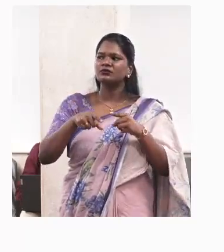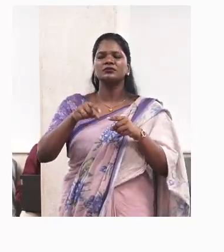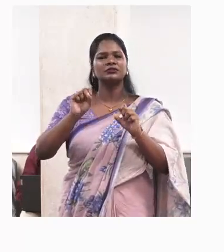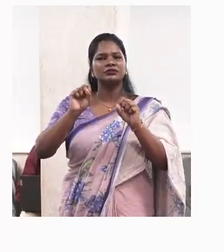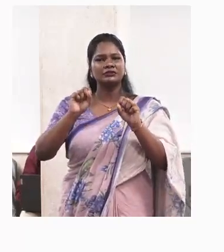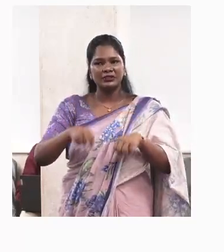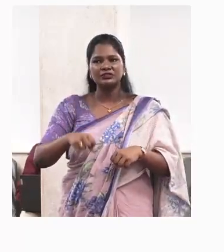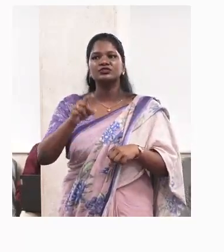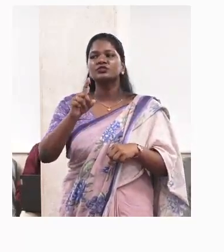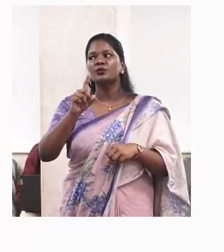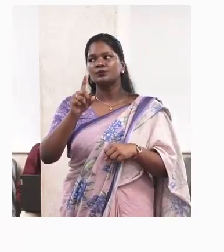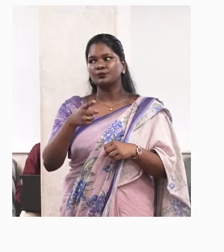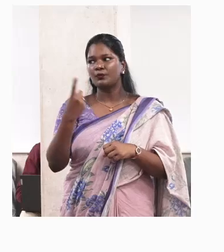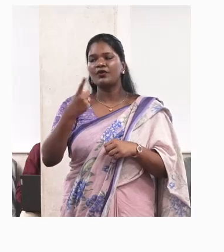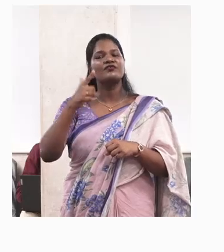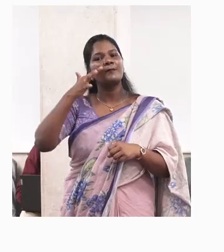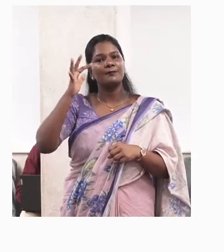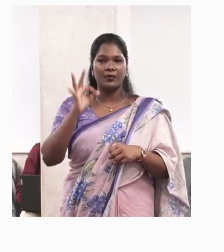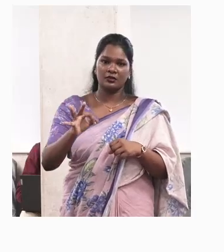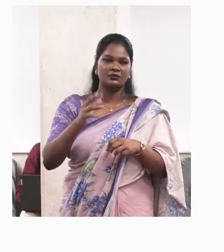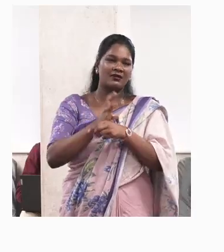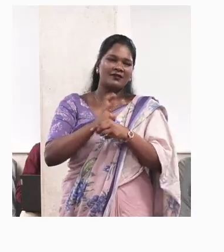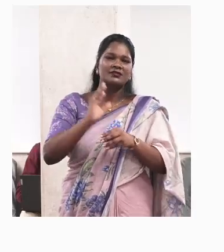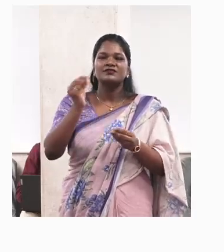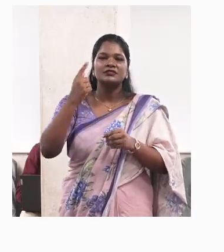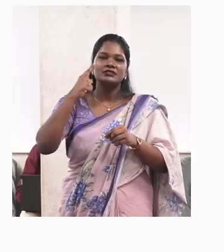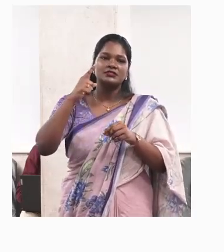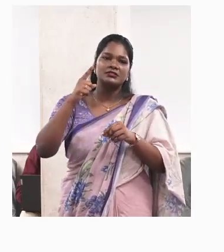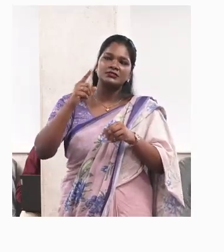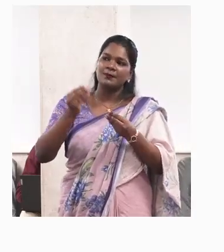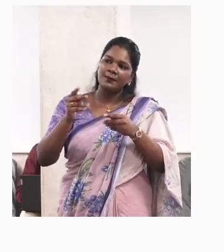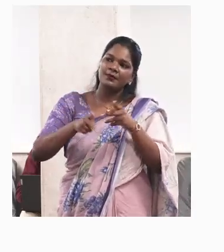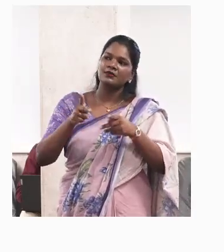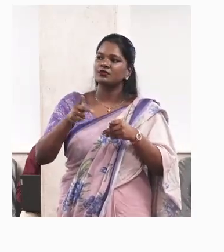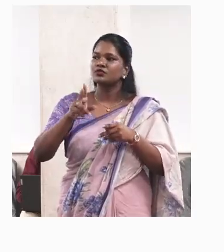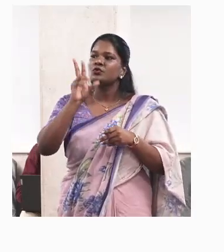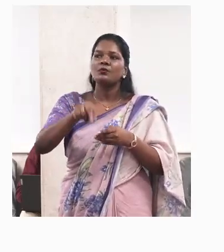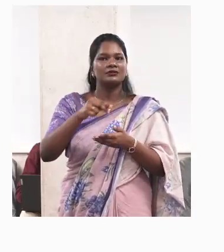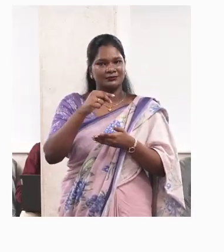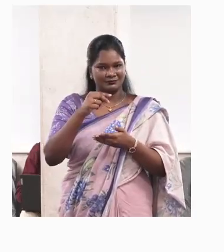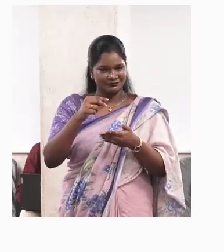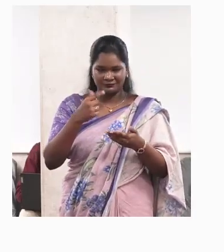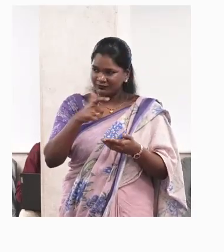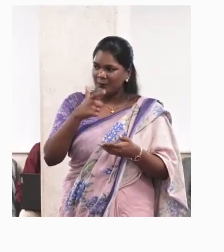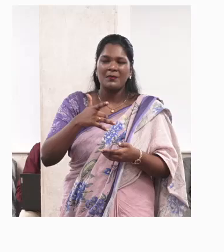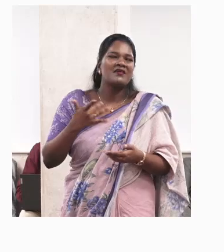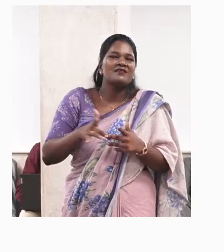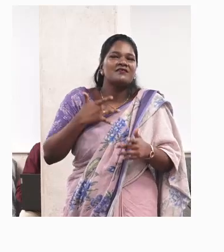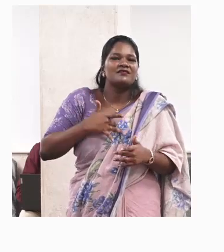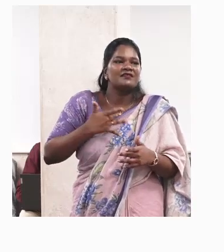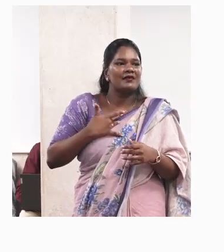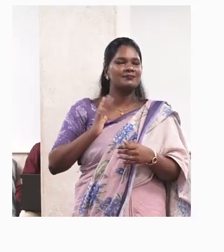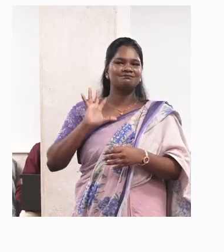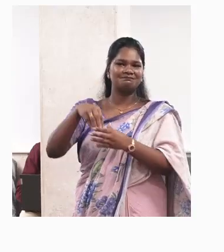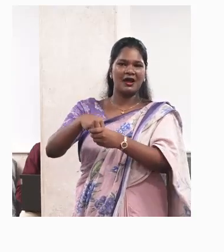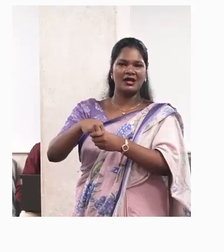course, is one of the main difficulties when someone does no compliance, doesn't feel to take